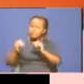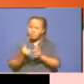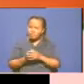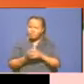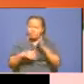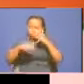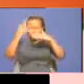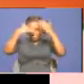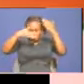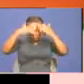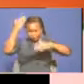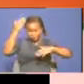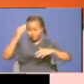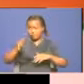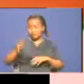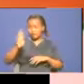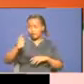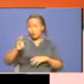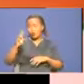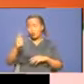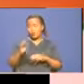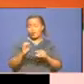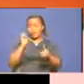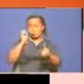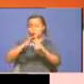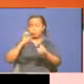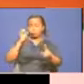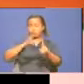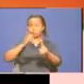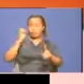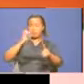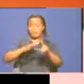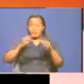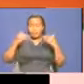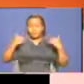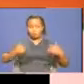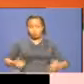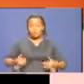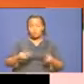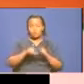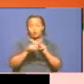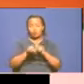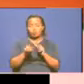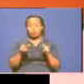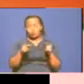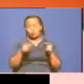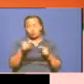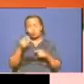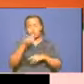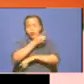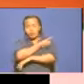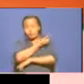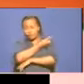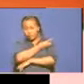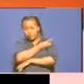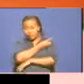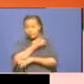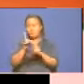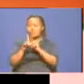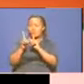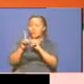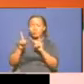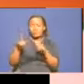a mentor to me and to many of the young nephrologists. His passing away